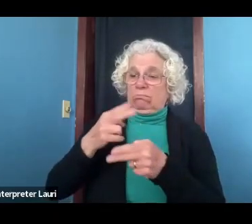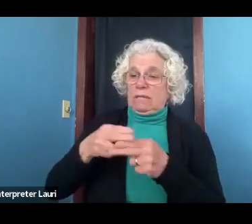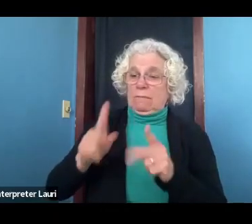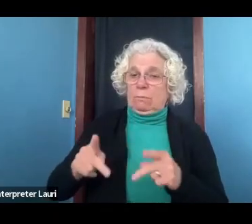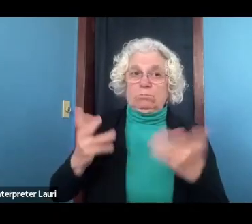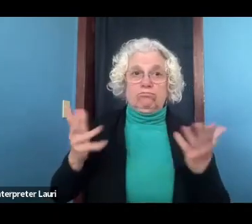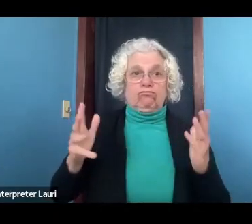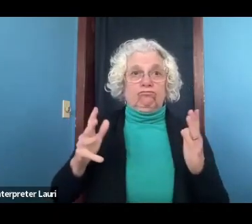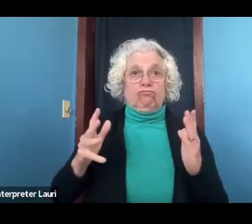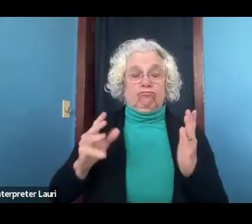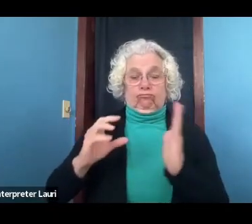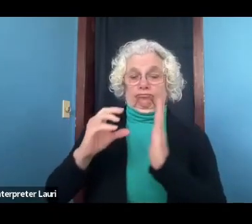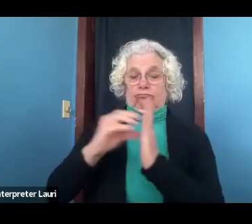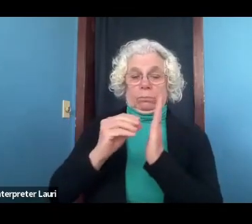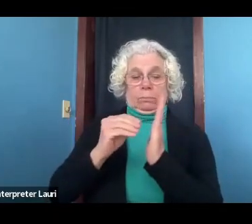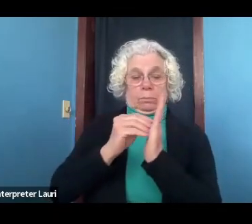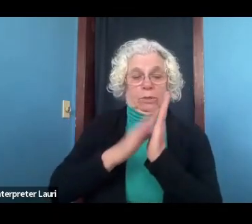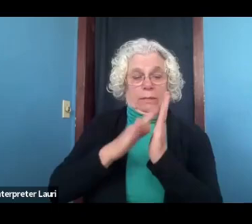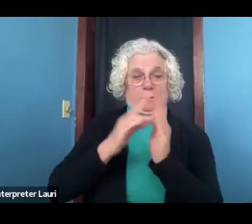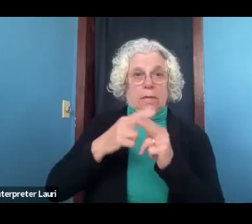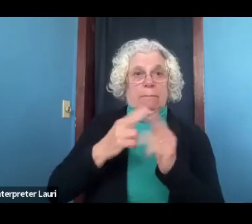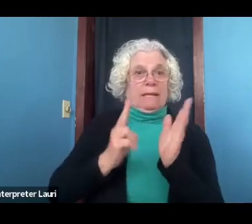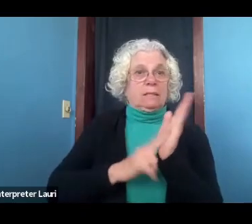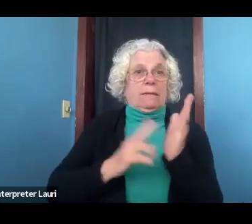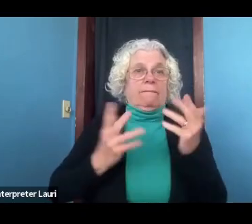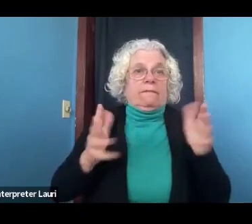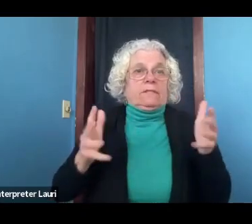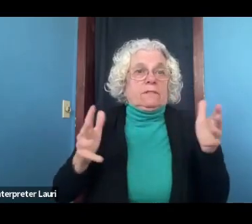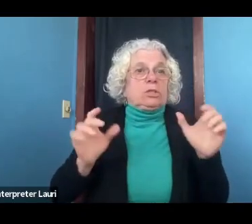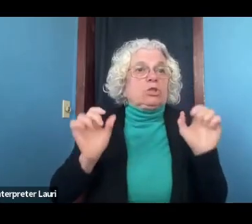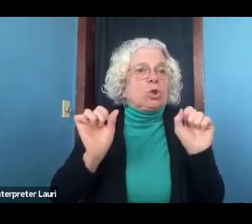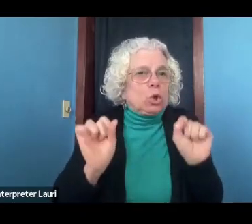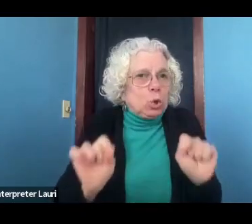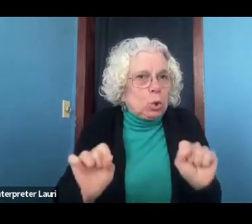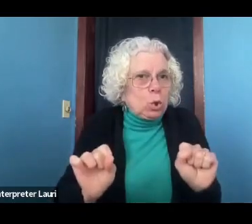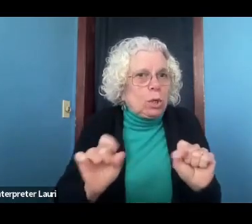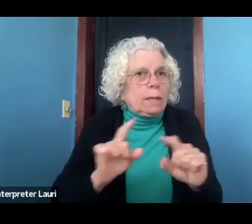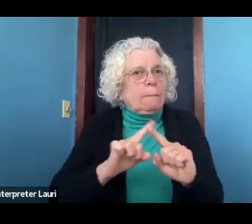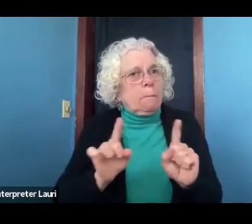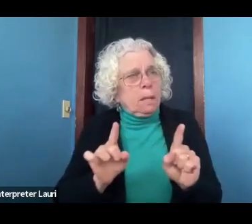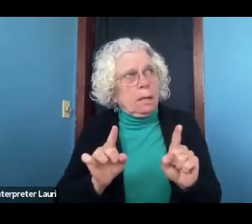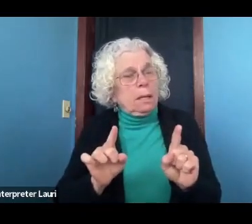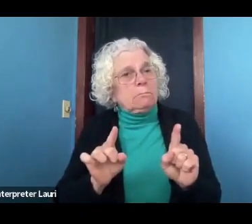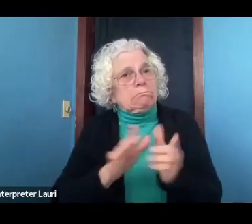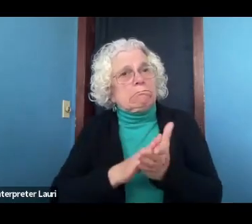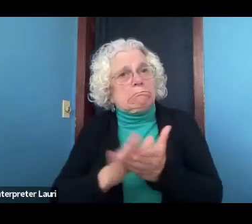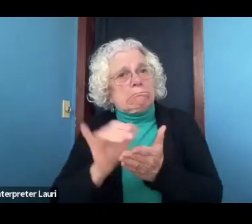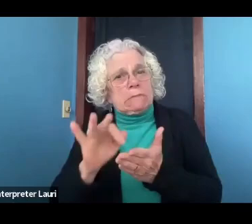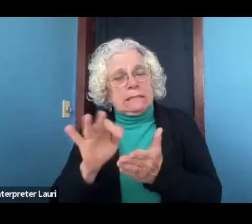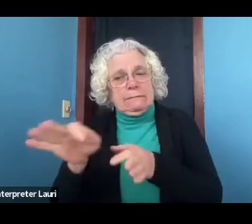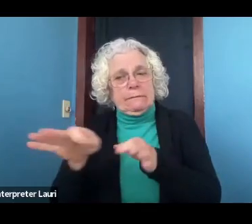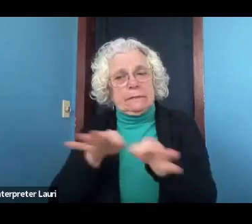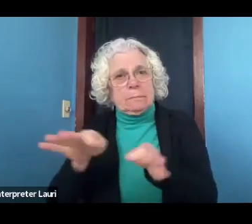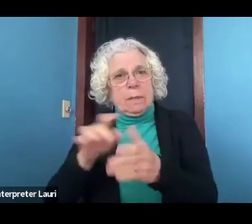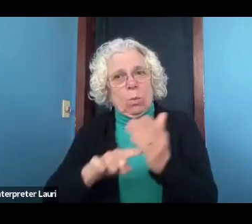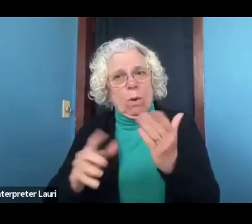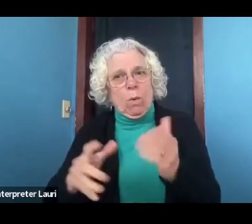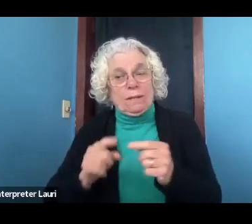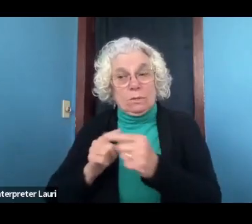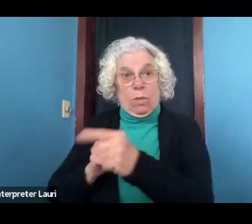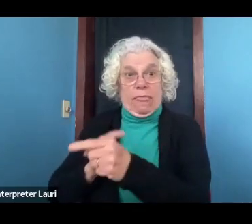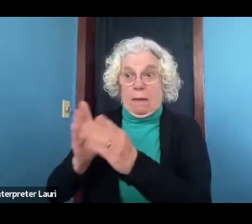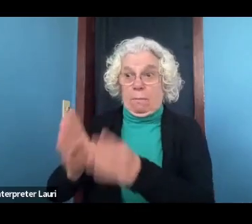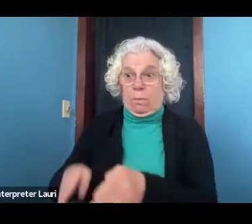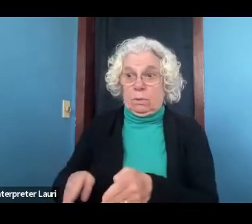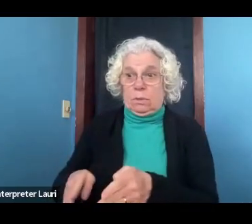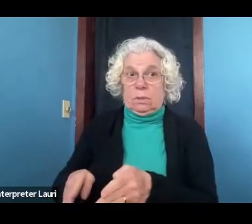and then sign it correctly. But ideally, you would want to give some kind of direction to your healthcare agent so